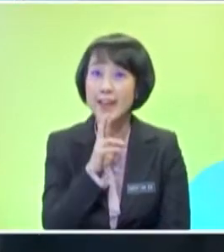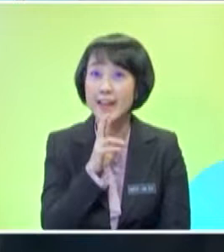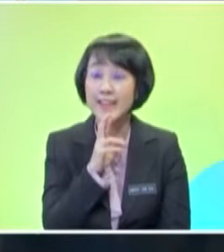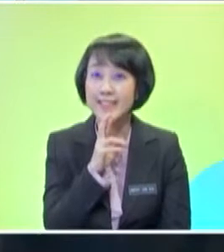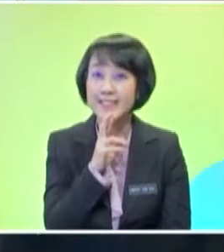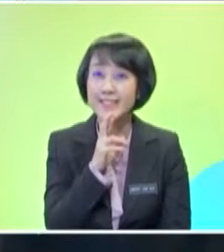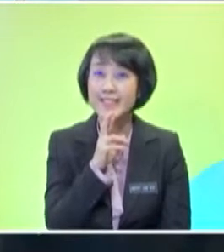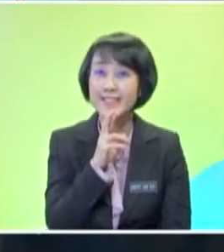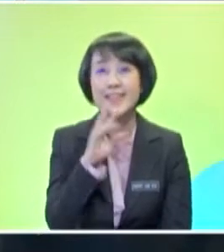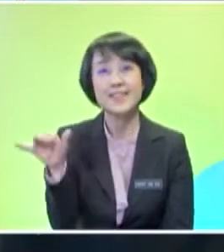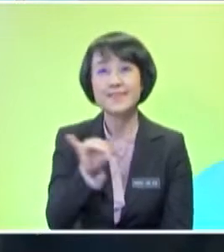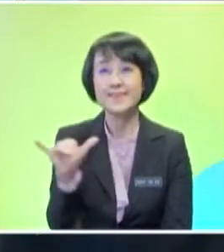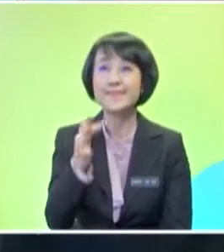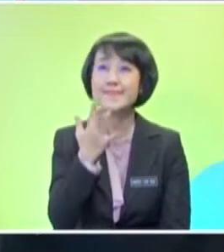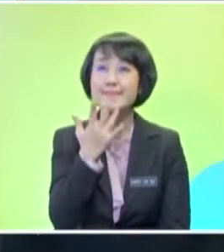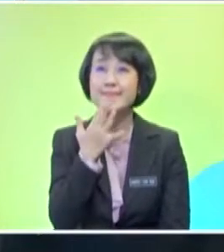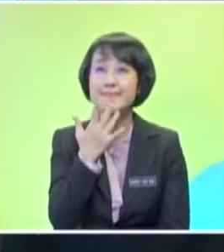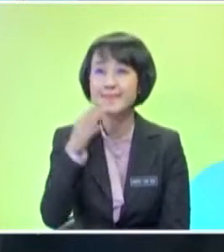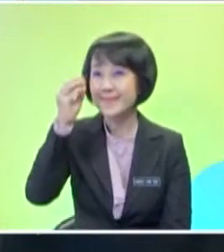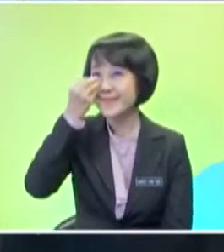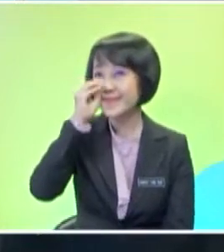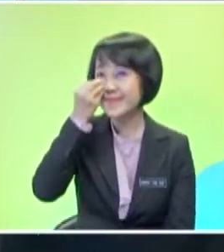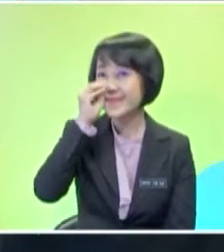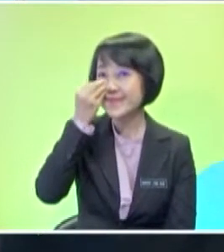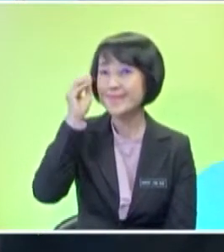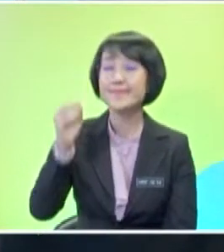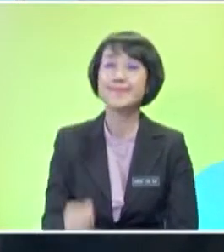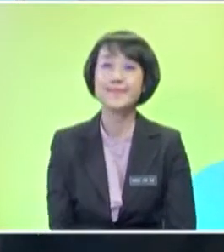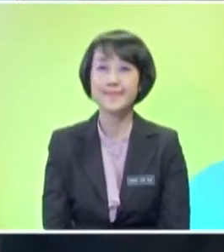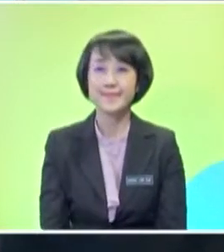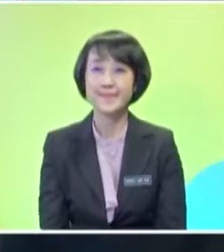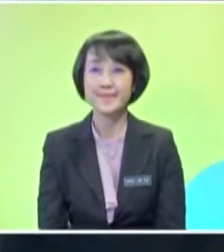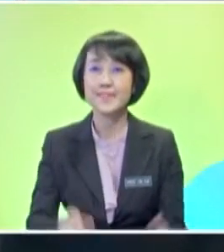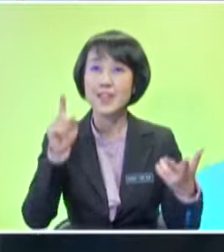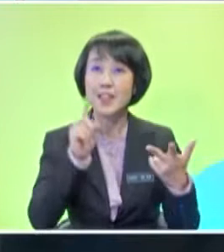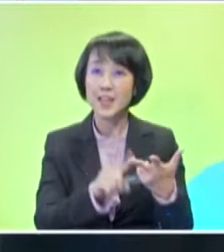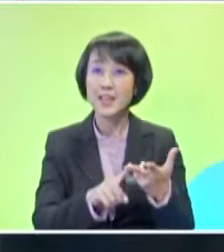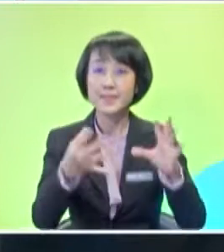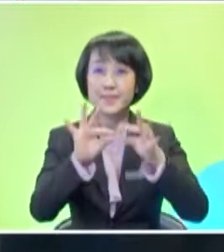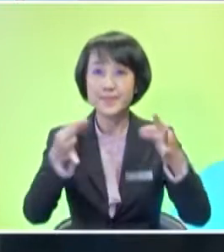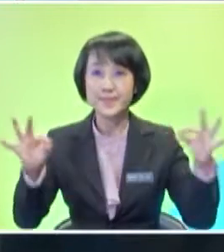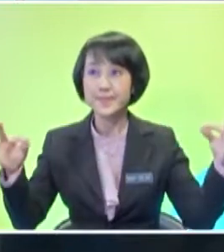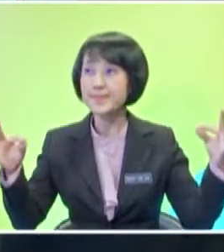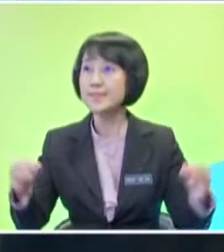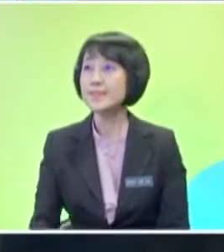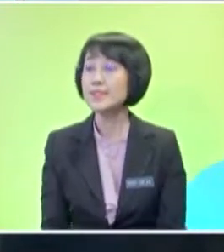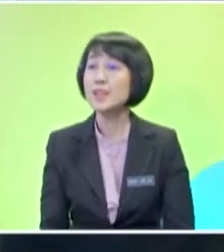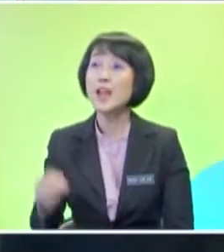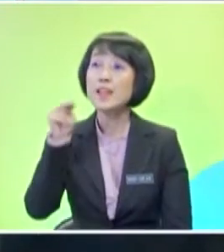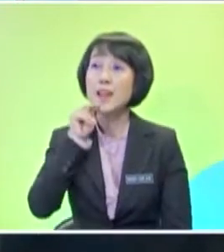color of the strawberry. It's red. Okay. And then the third sentence is,